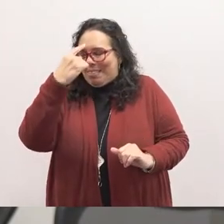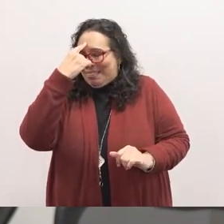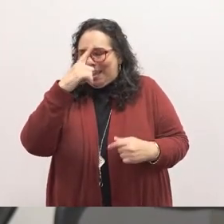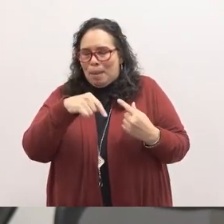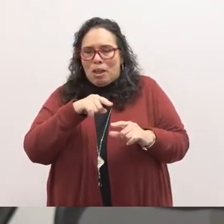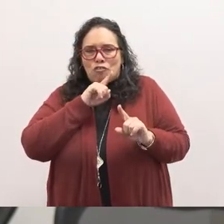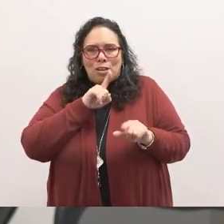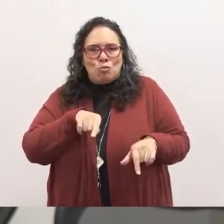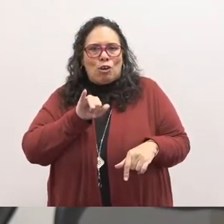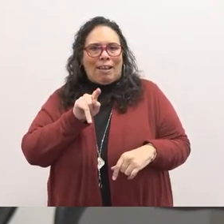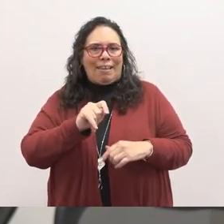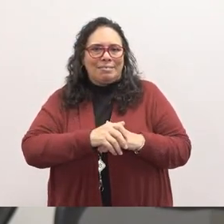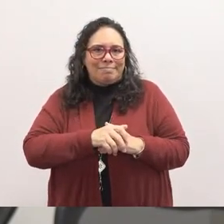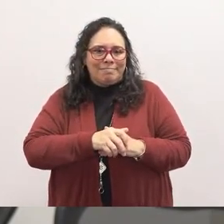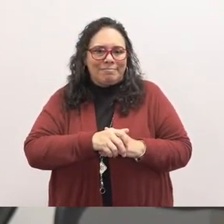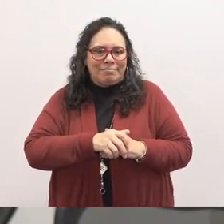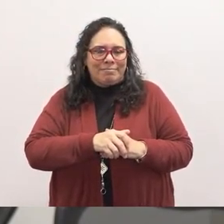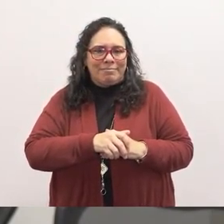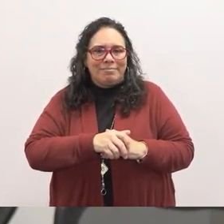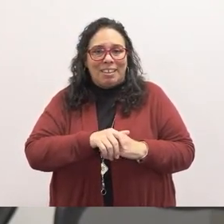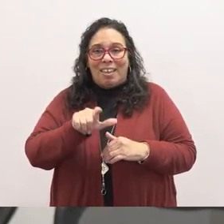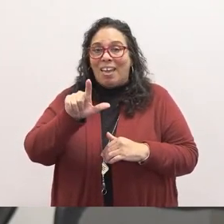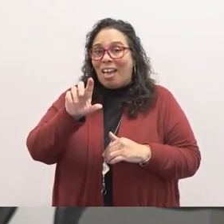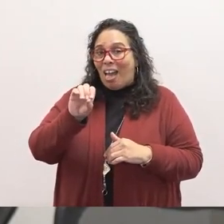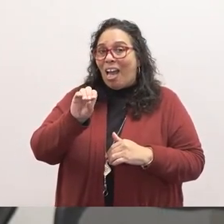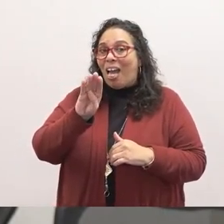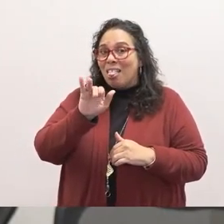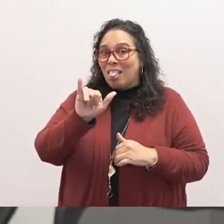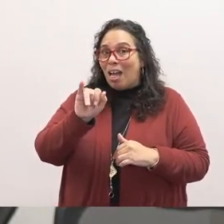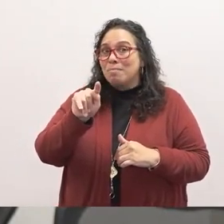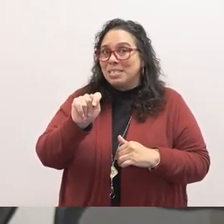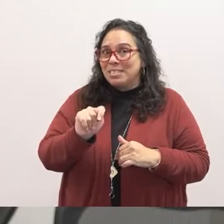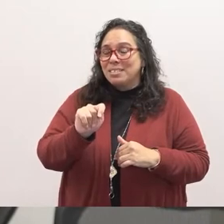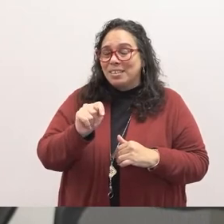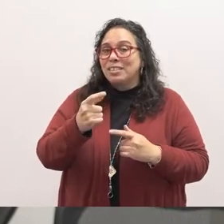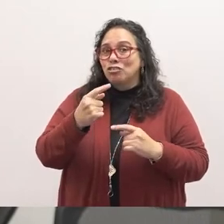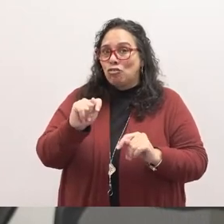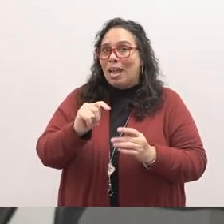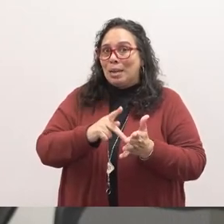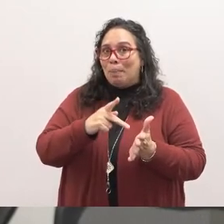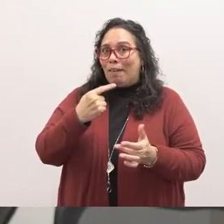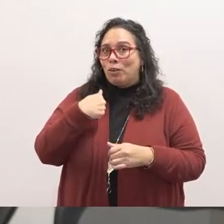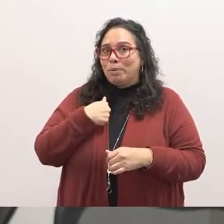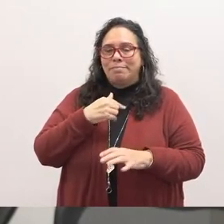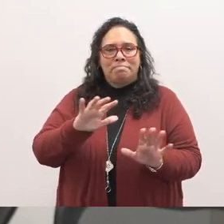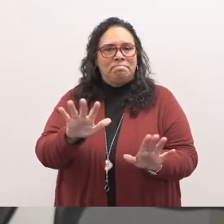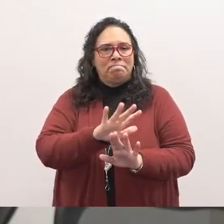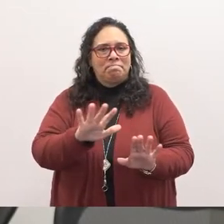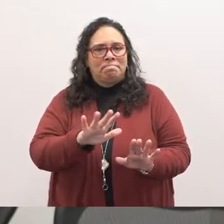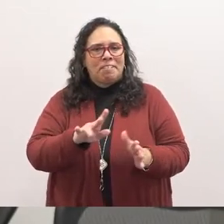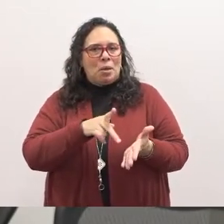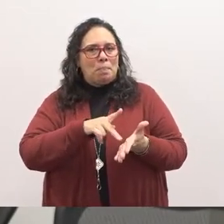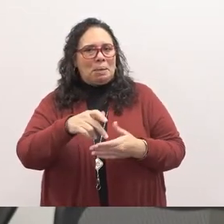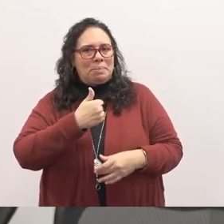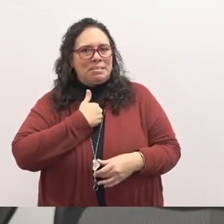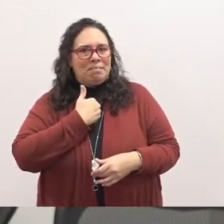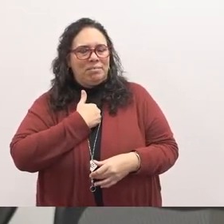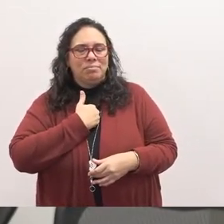it. And I would have lobbyists sometimes who try to take me to lunch and be like, I'm going to pay my own lunch. So I do think it's a good